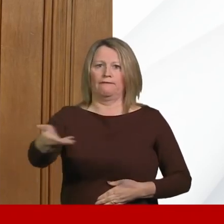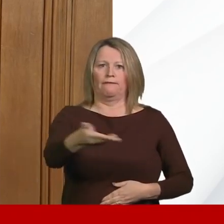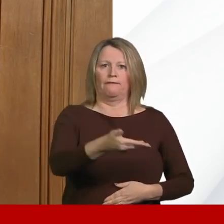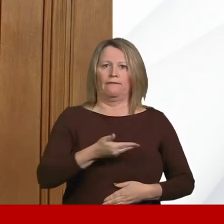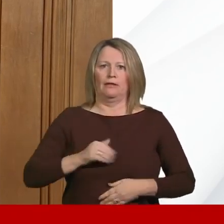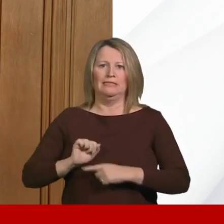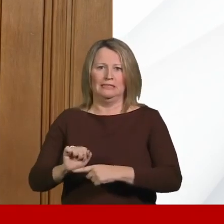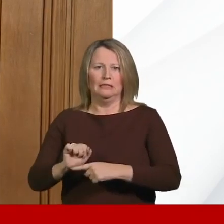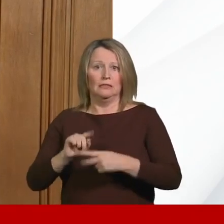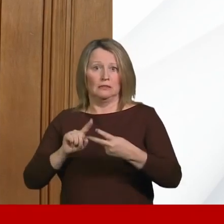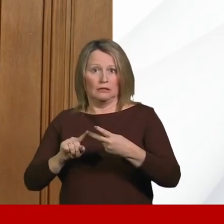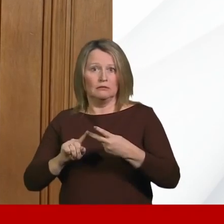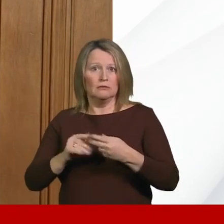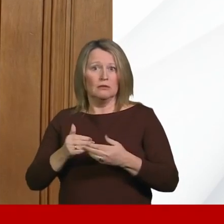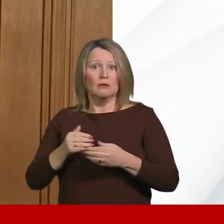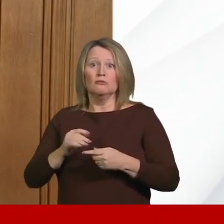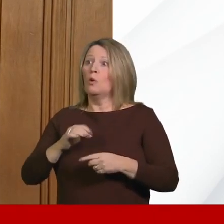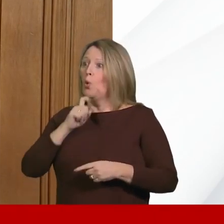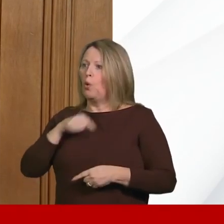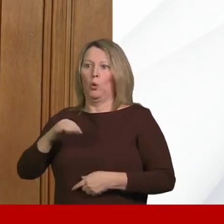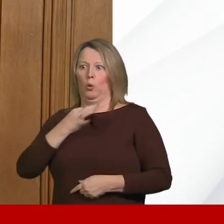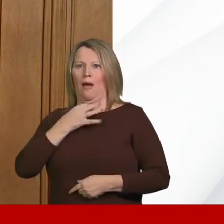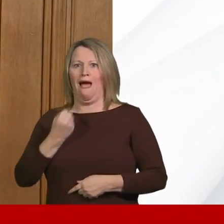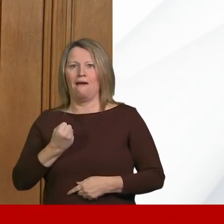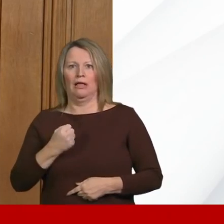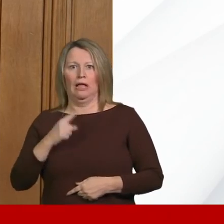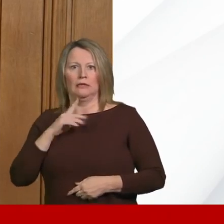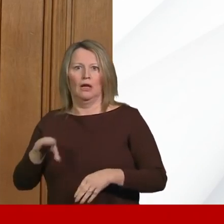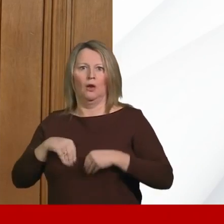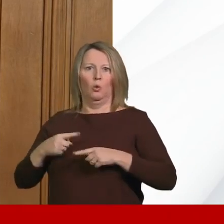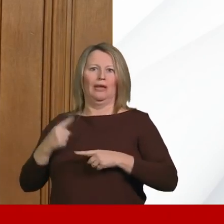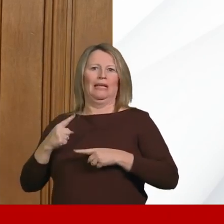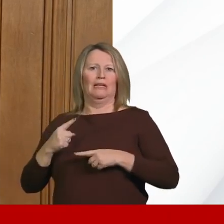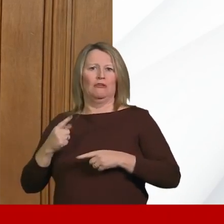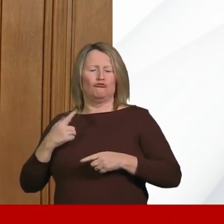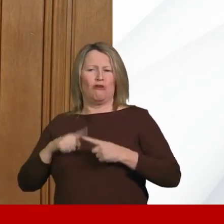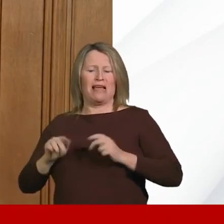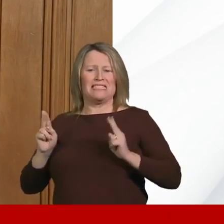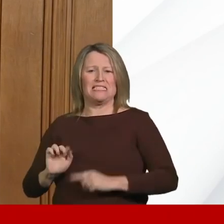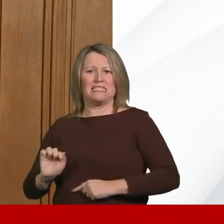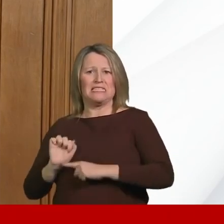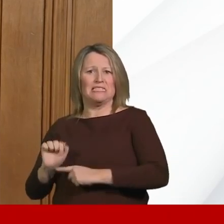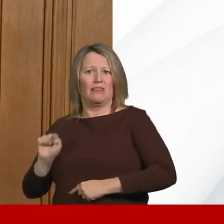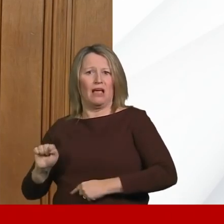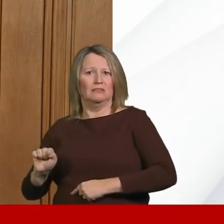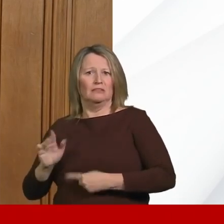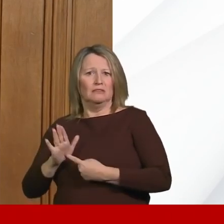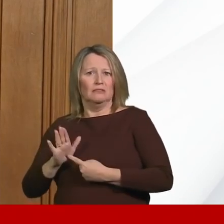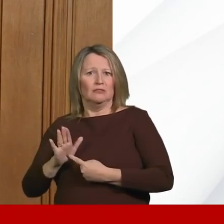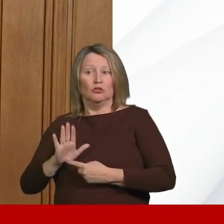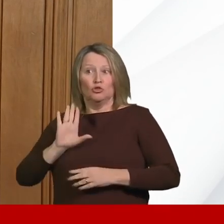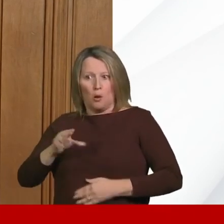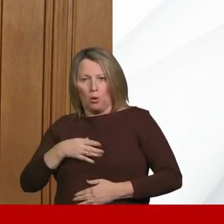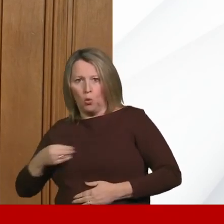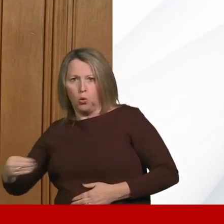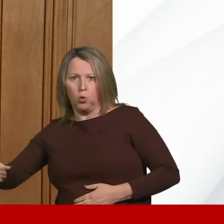getting a serious form of this illness. They are very mild, often asymptomatic, and therefore don't have a